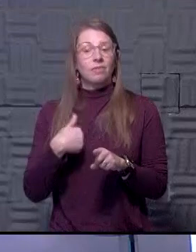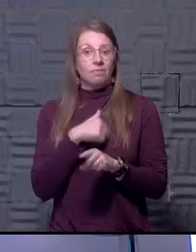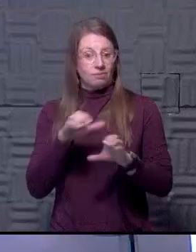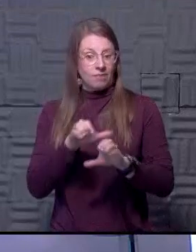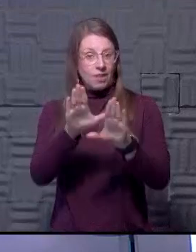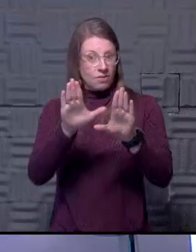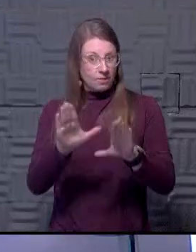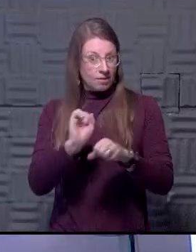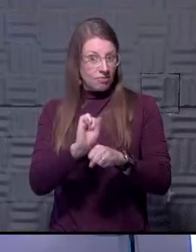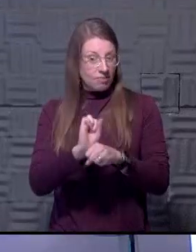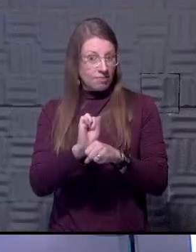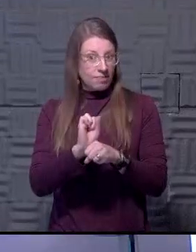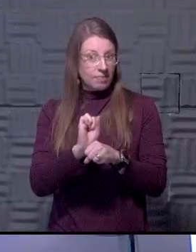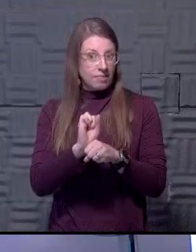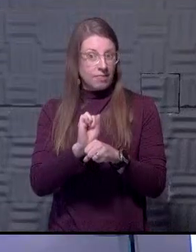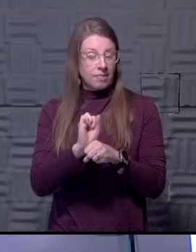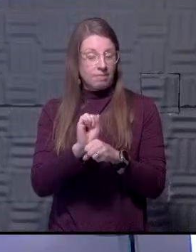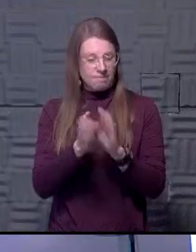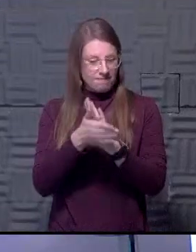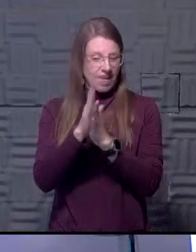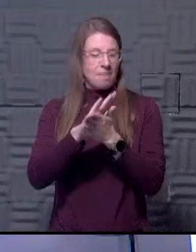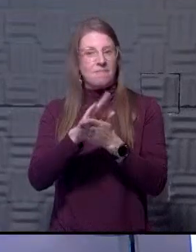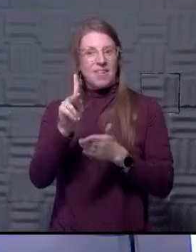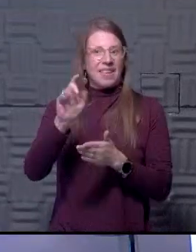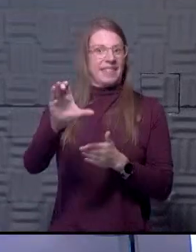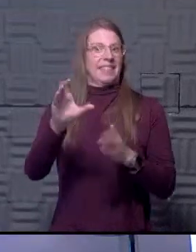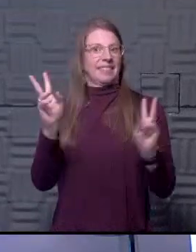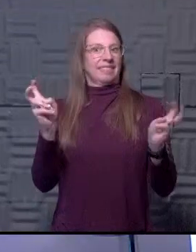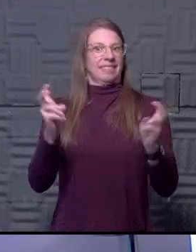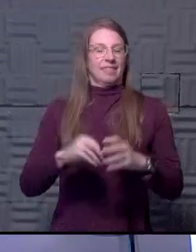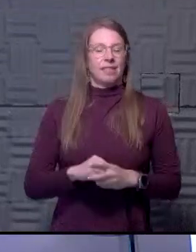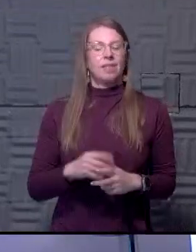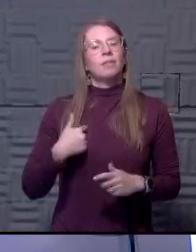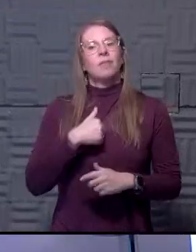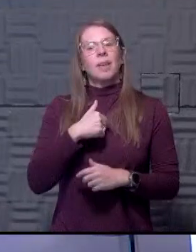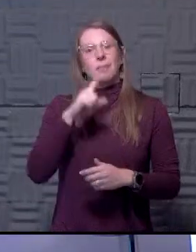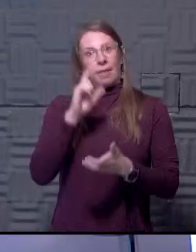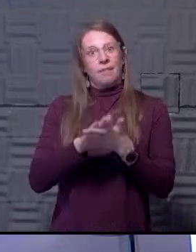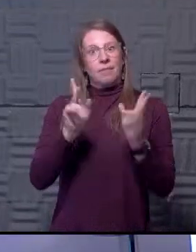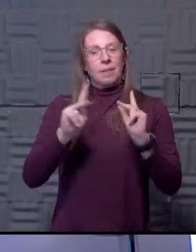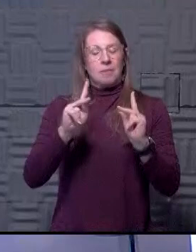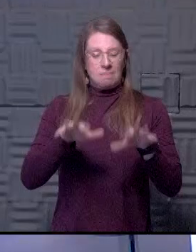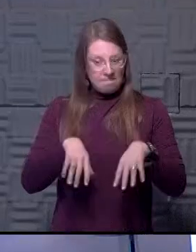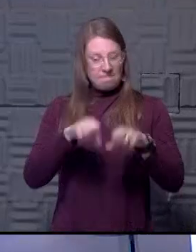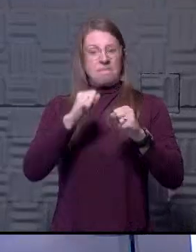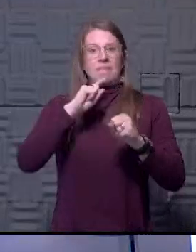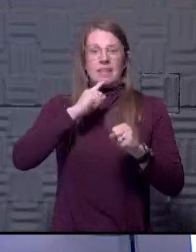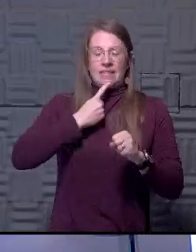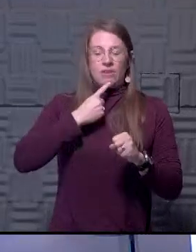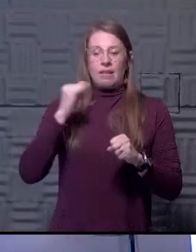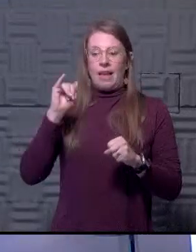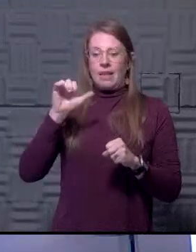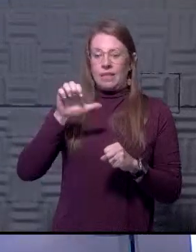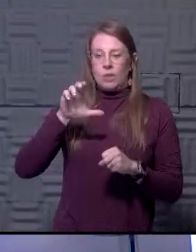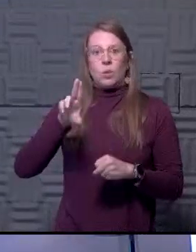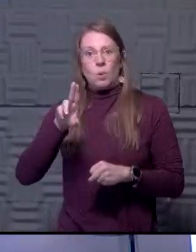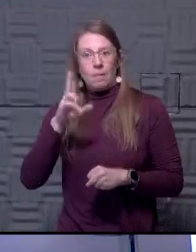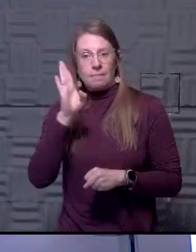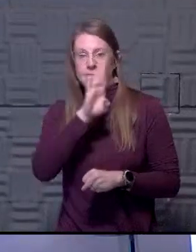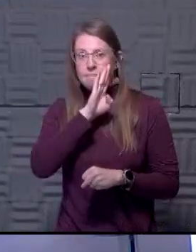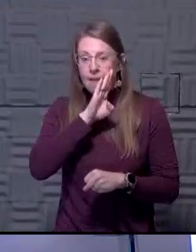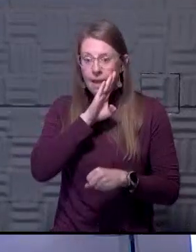great job of being KC. That is, that we really believe that folks have taken seriously the ICU bed